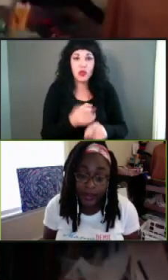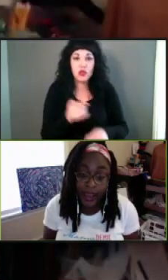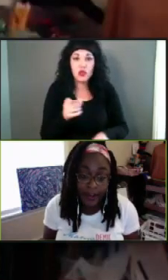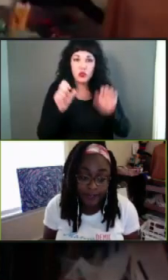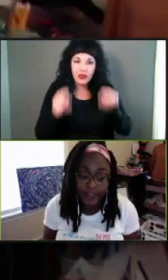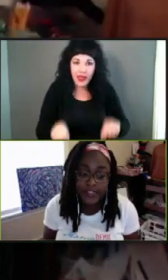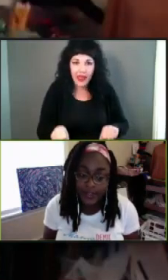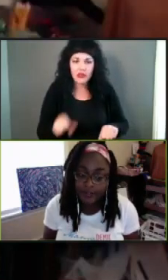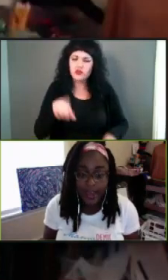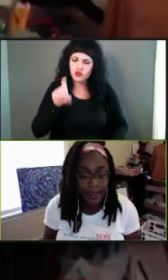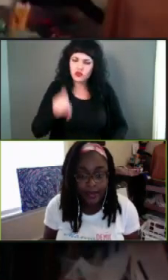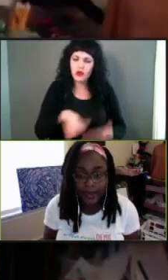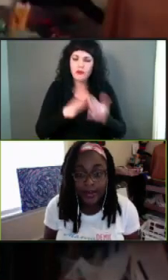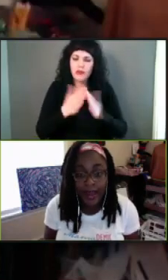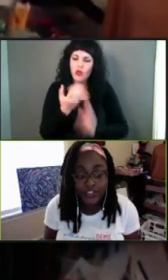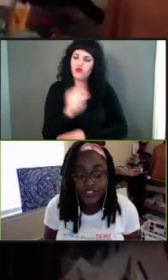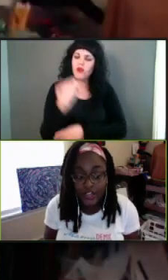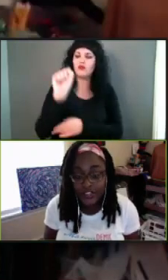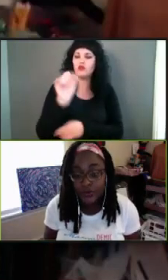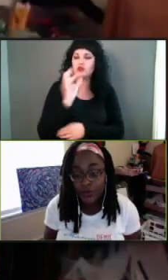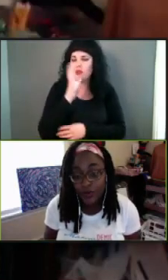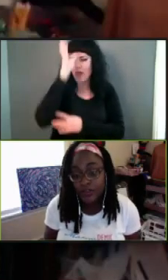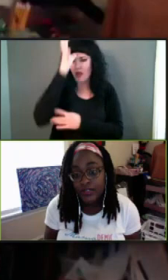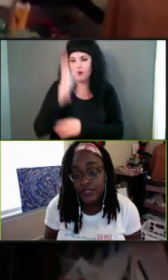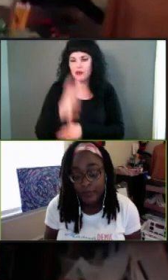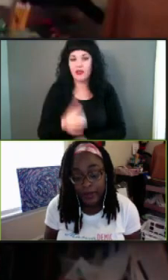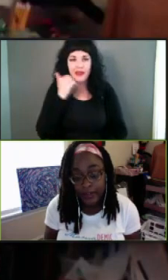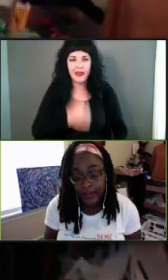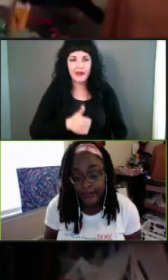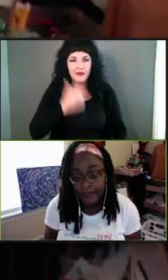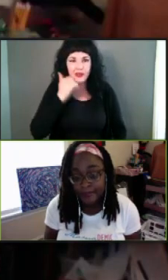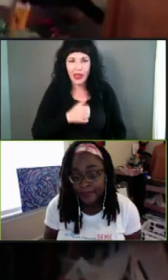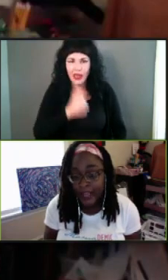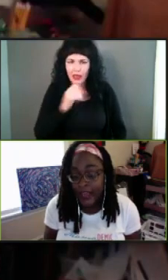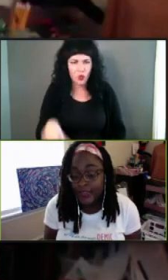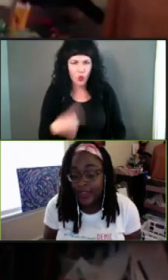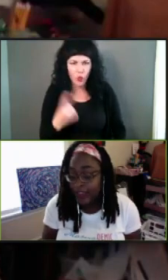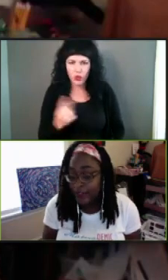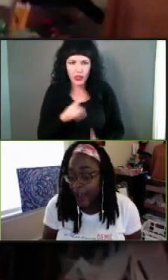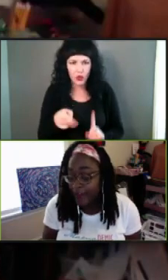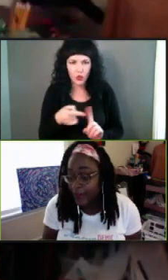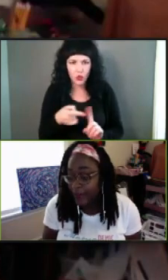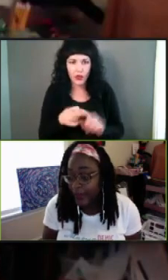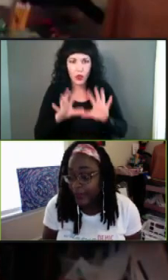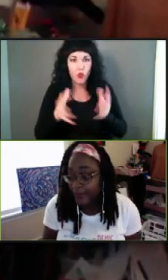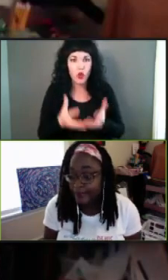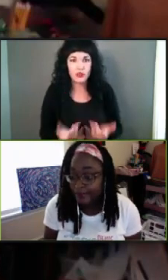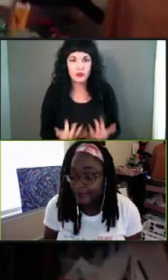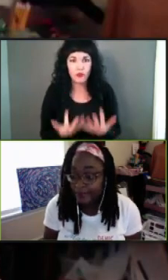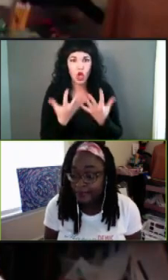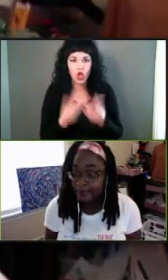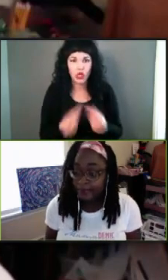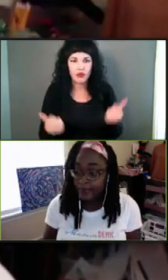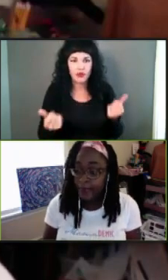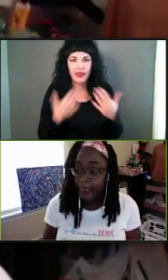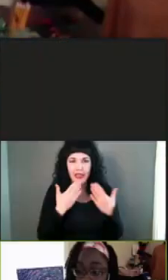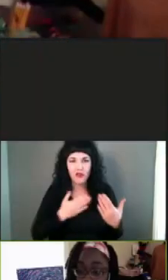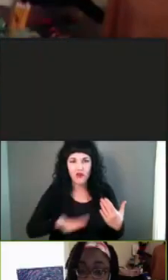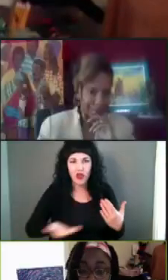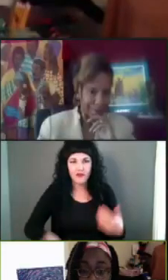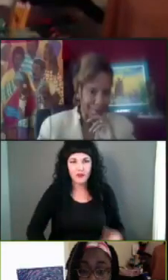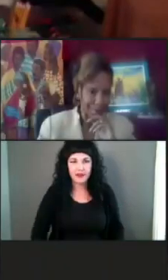parent every single day and not just when the world is burning. Thank you for having me.